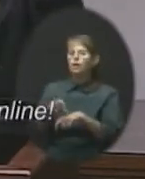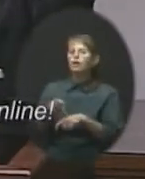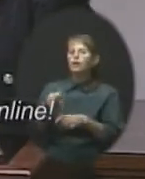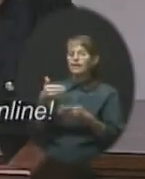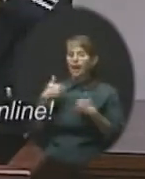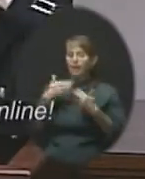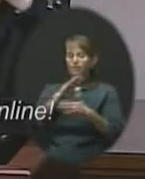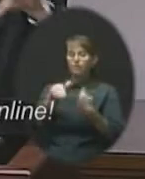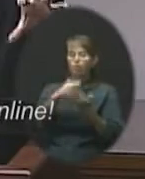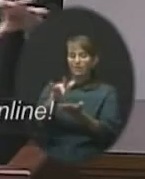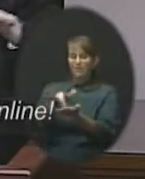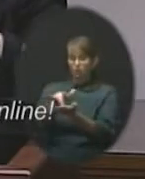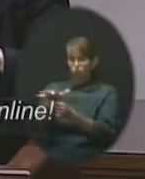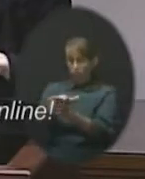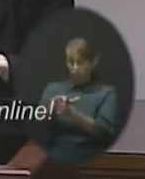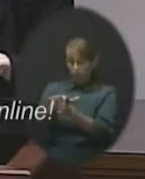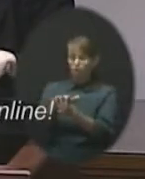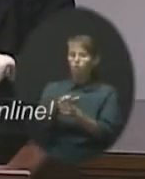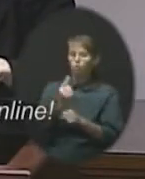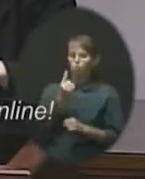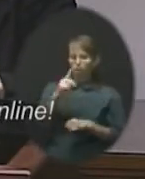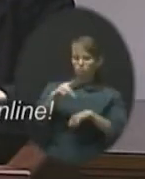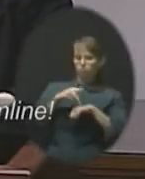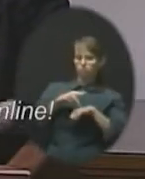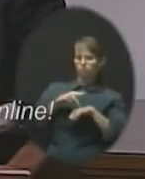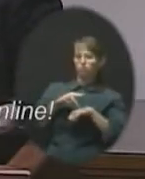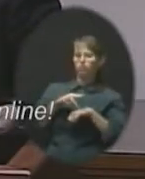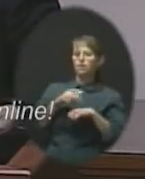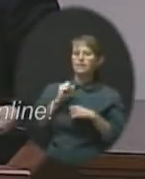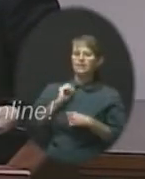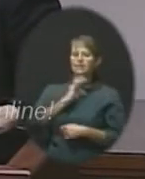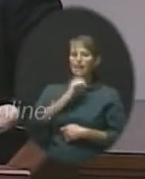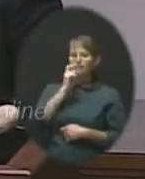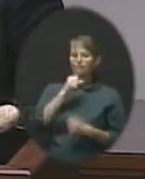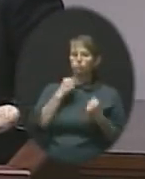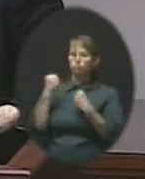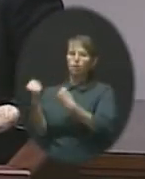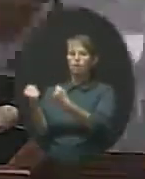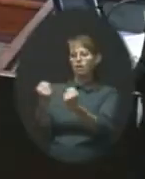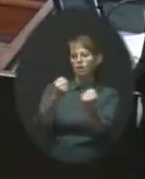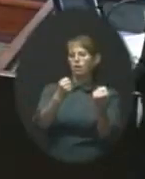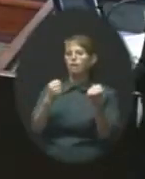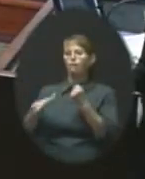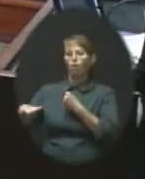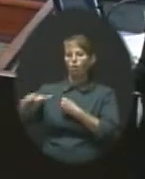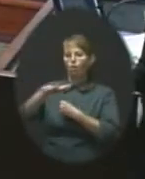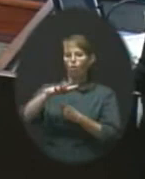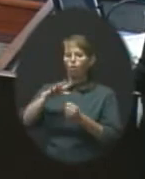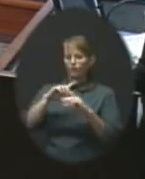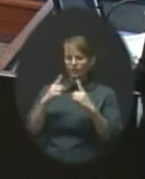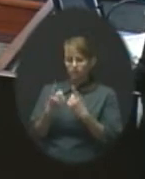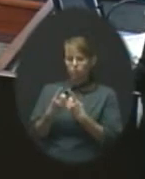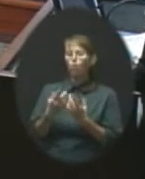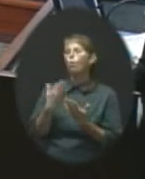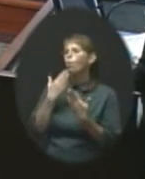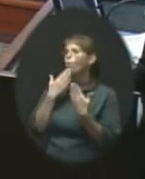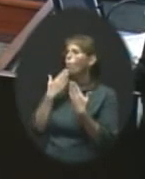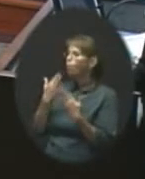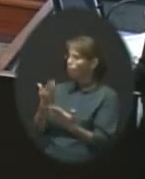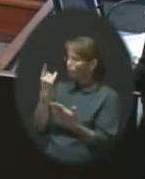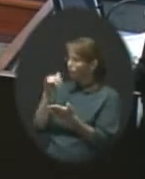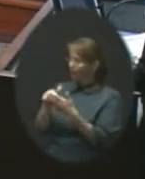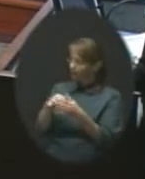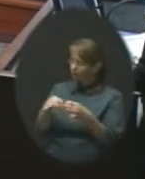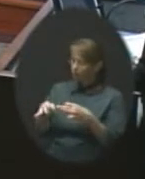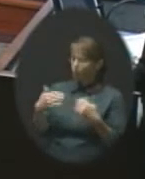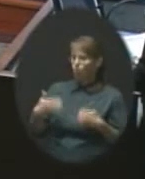programs that is not driving throughout the district. Well, thank you for that. You know, and this is a completely different direction